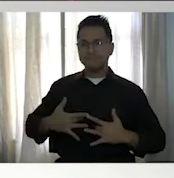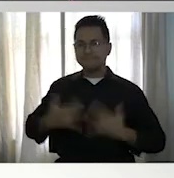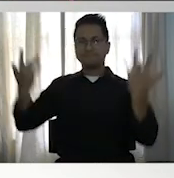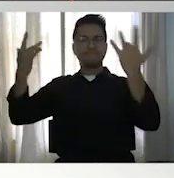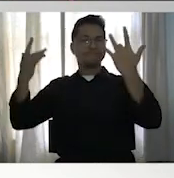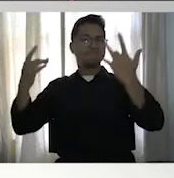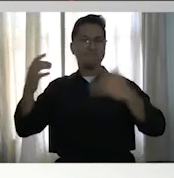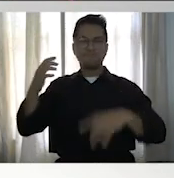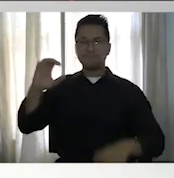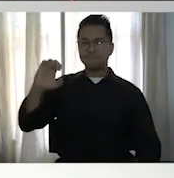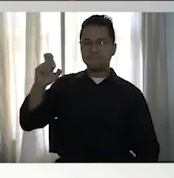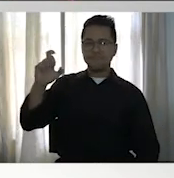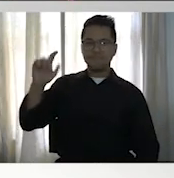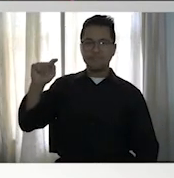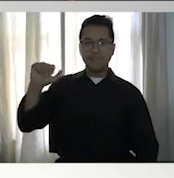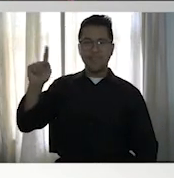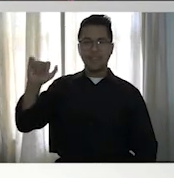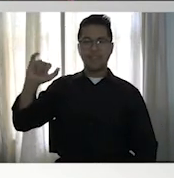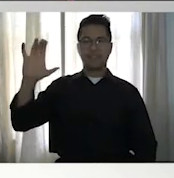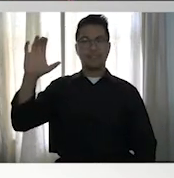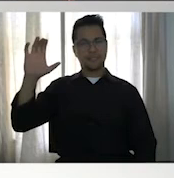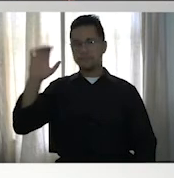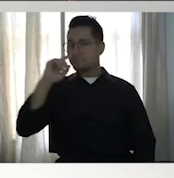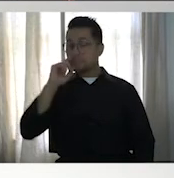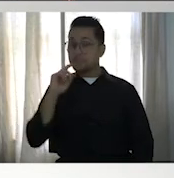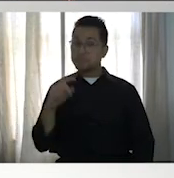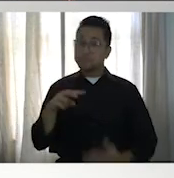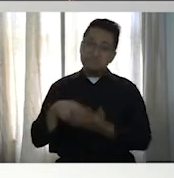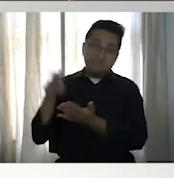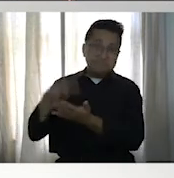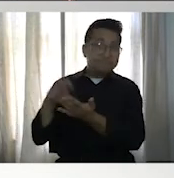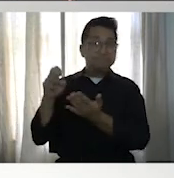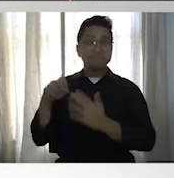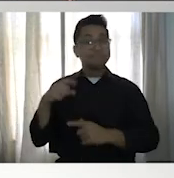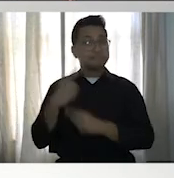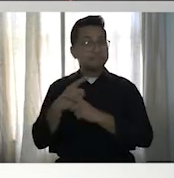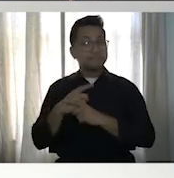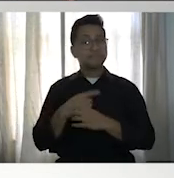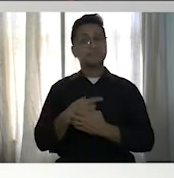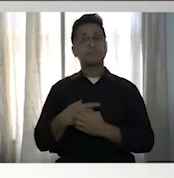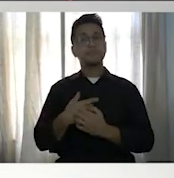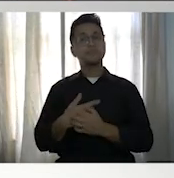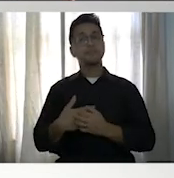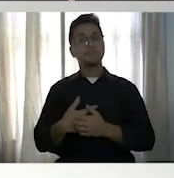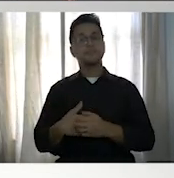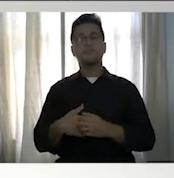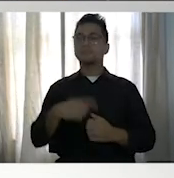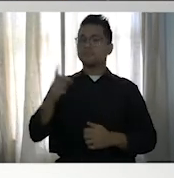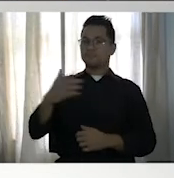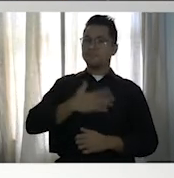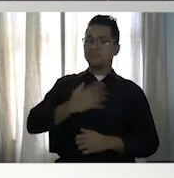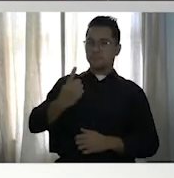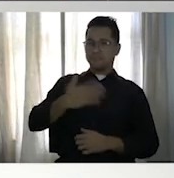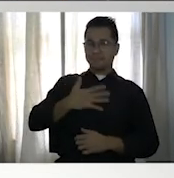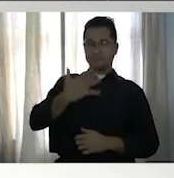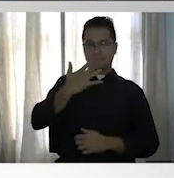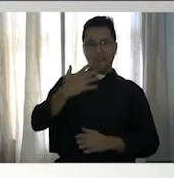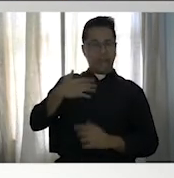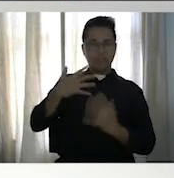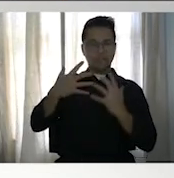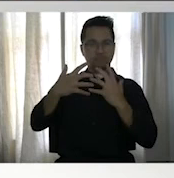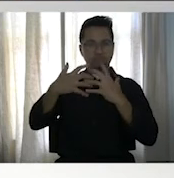right? Okay. And then this is one of my favorites. It's Falling